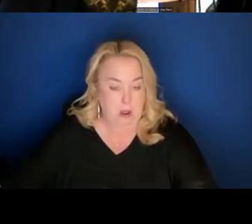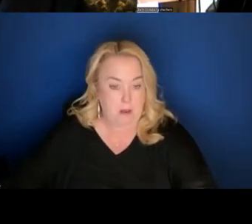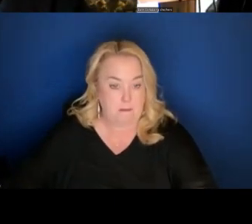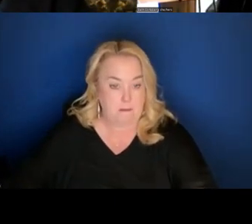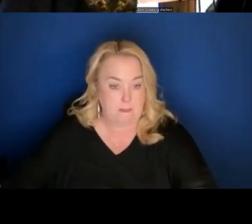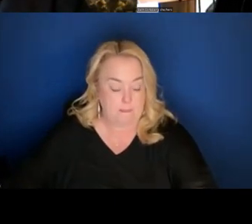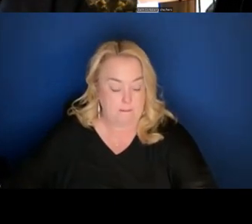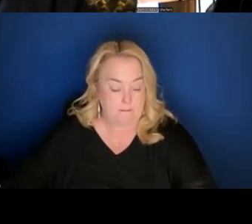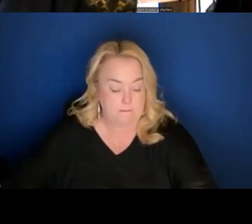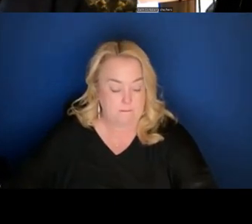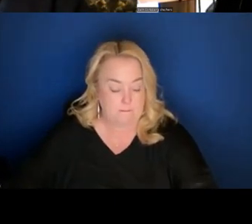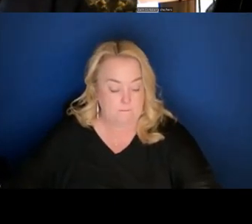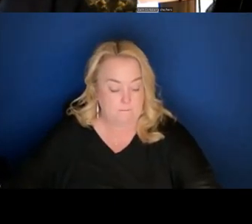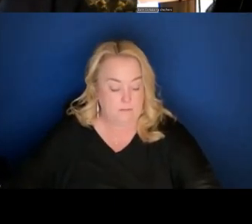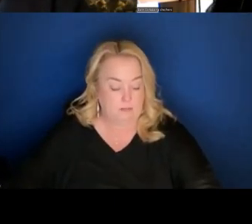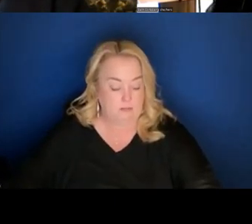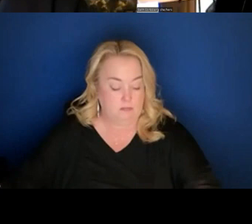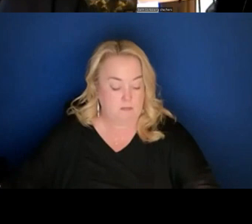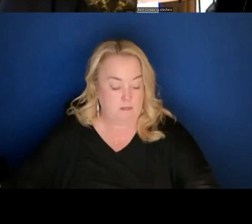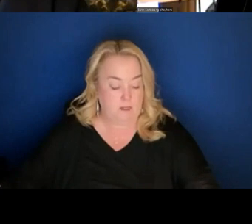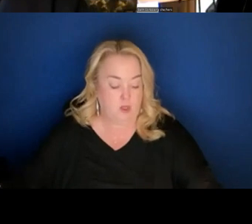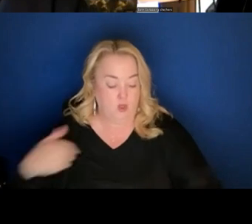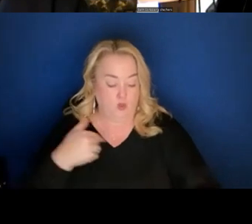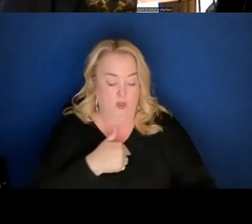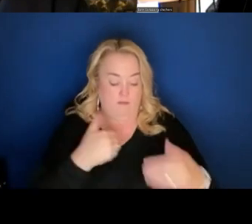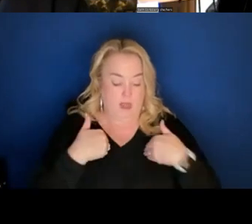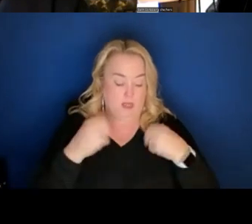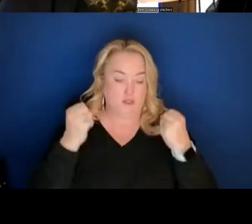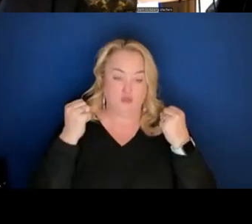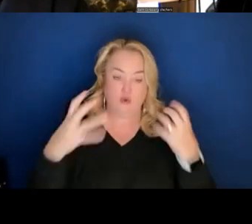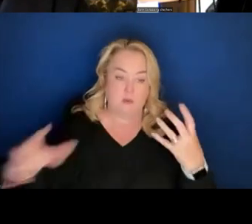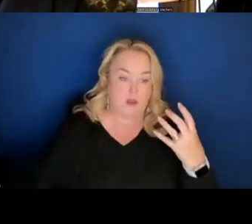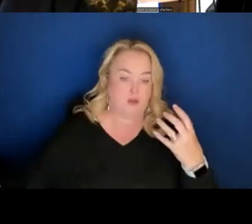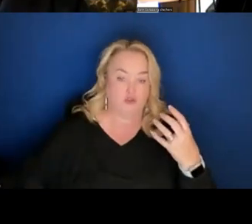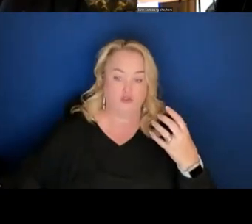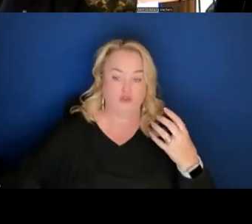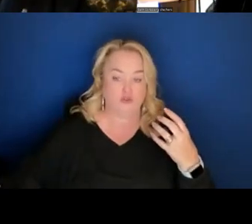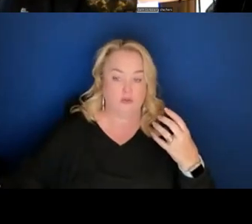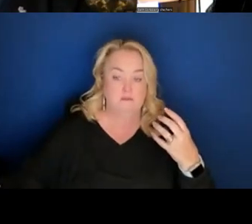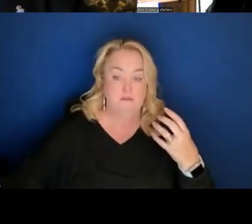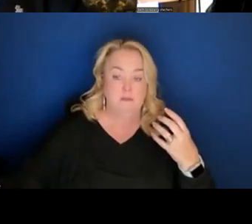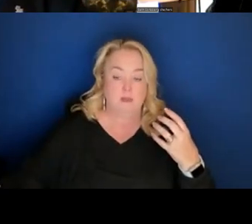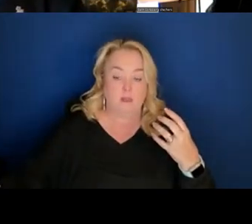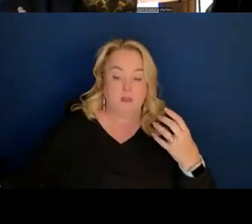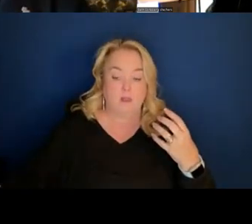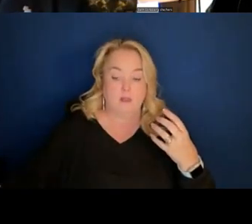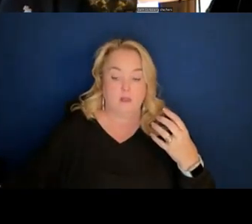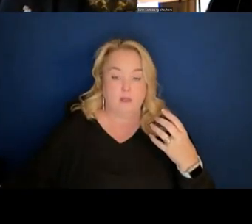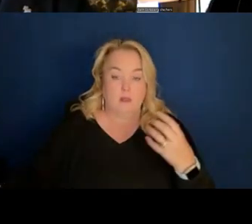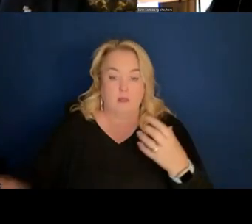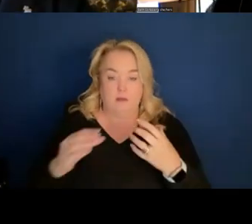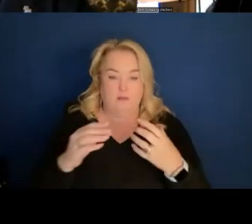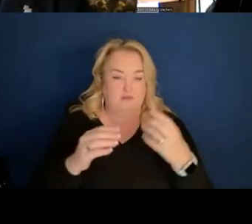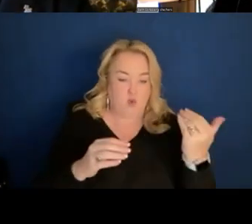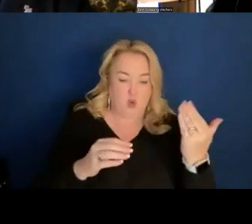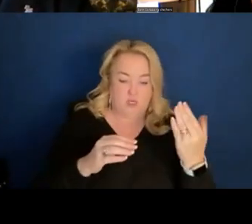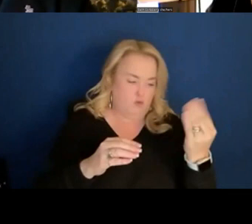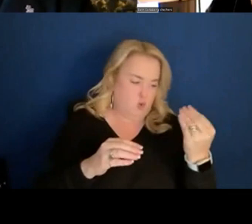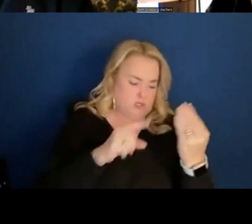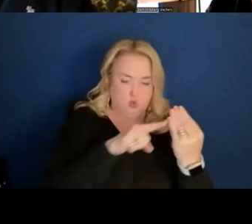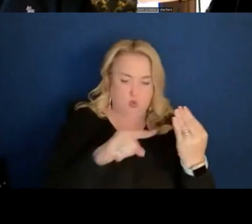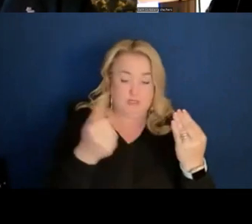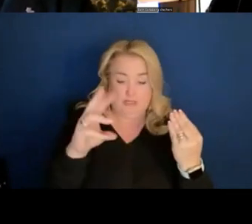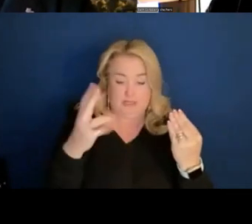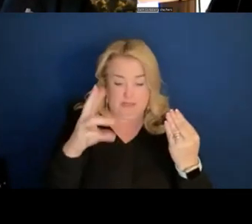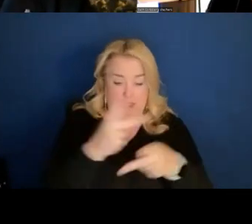that we've had great attendance. We have anywhere from 14 to 16 caregivers. We used to, when we offered it in person,